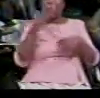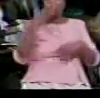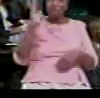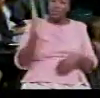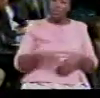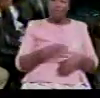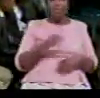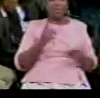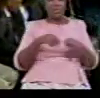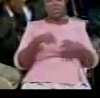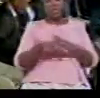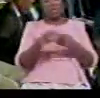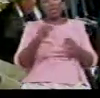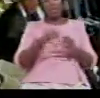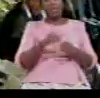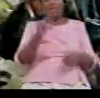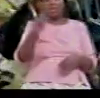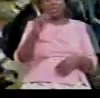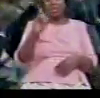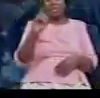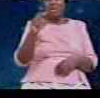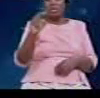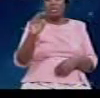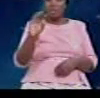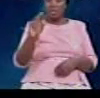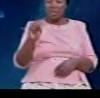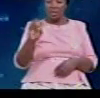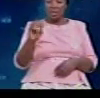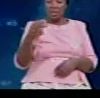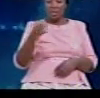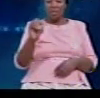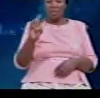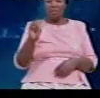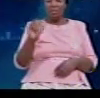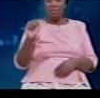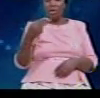Nehemiah chapter 9, reading from verse 30.